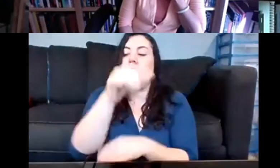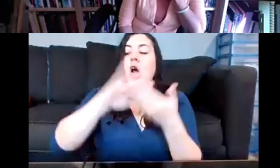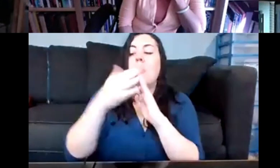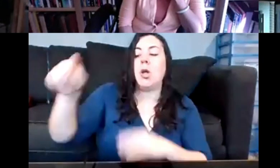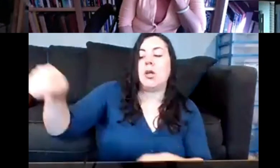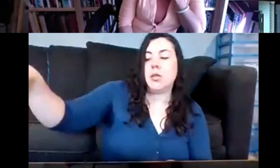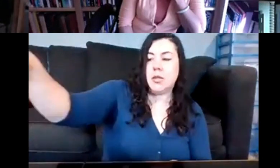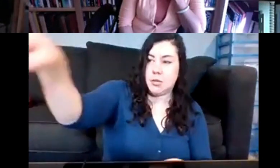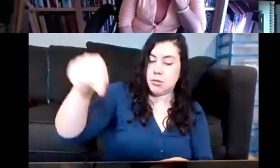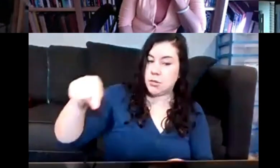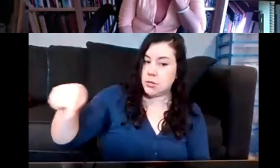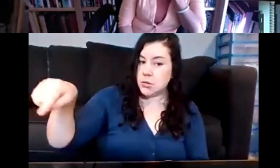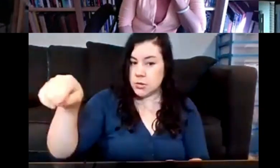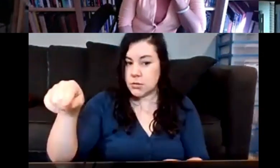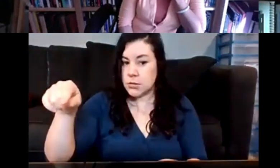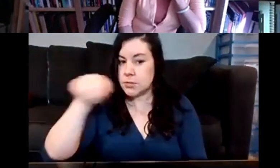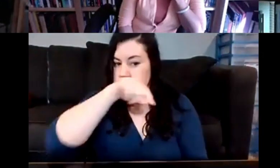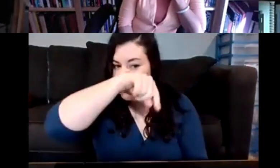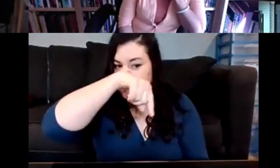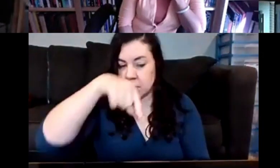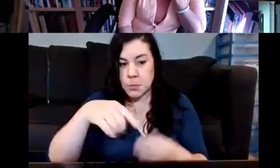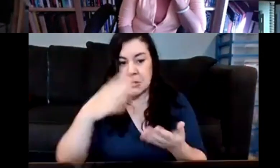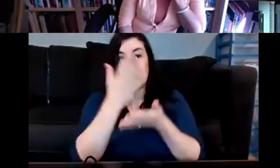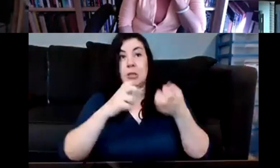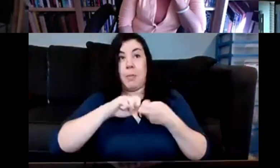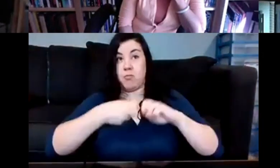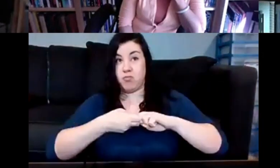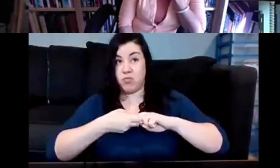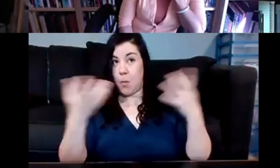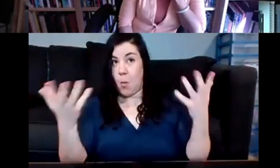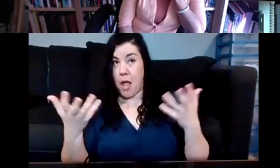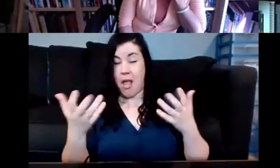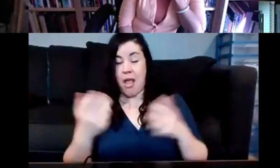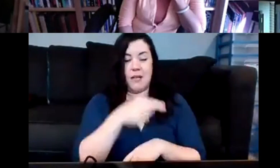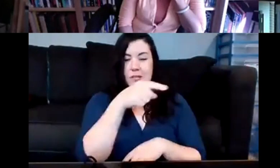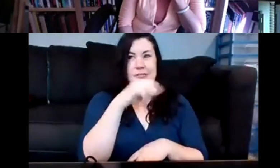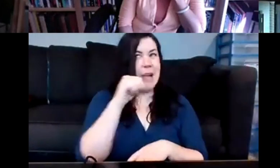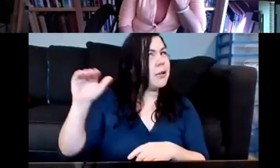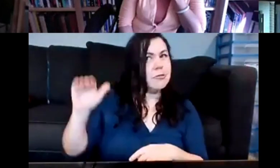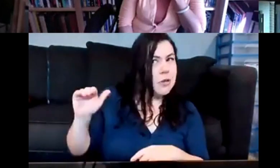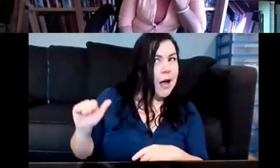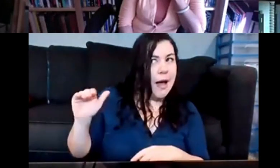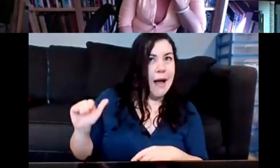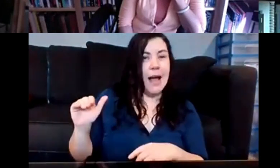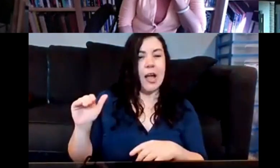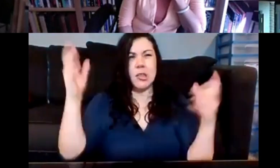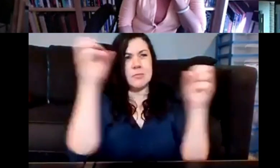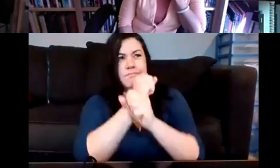some of my time was that this isn't a child, this isn't, there's no image